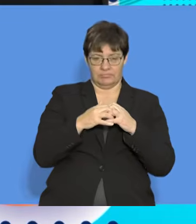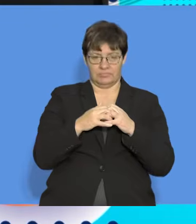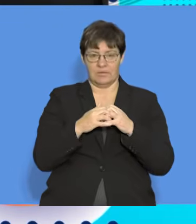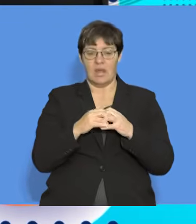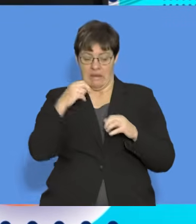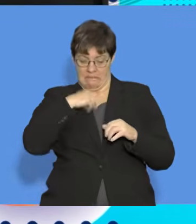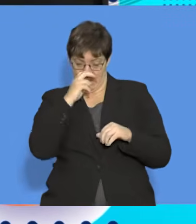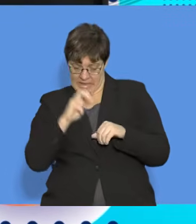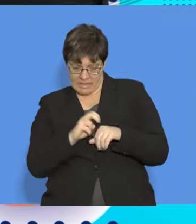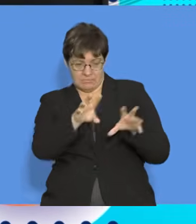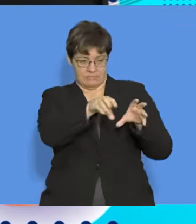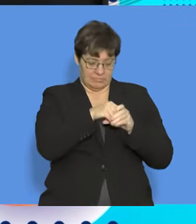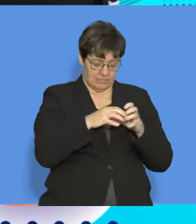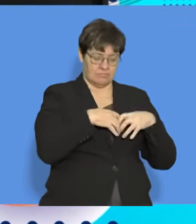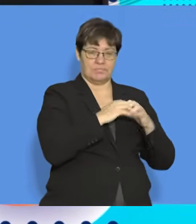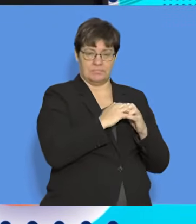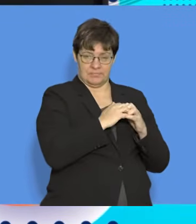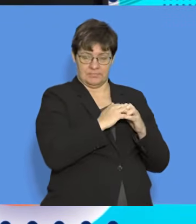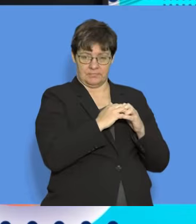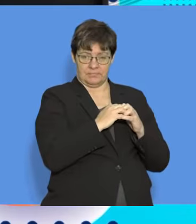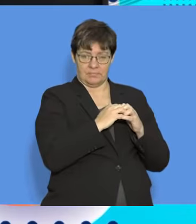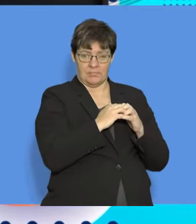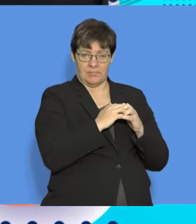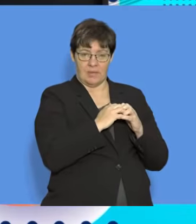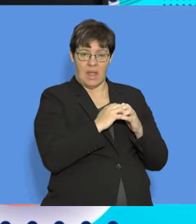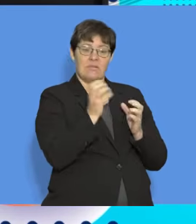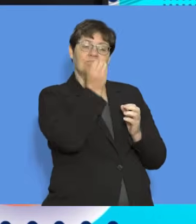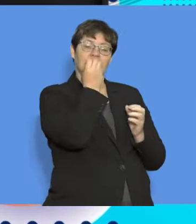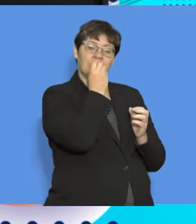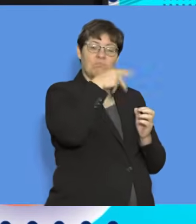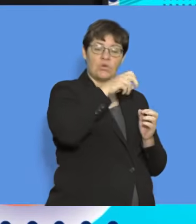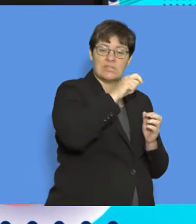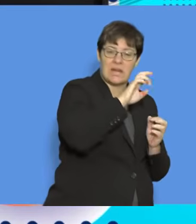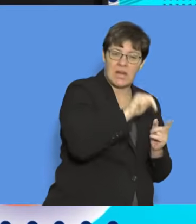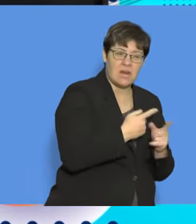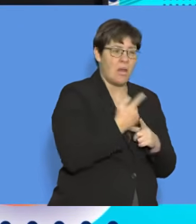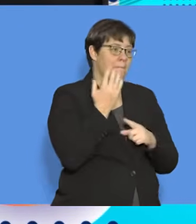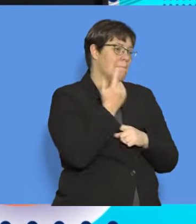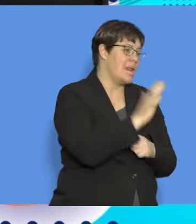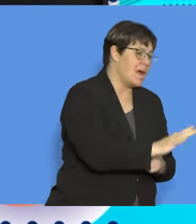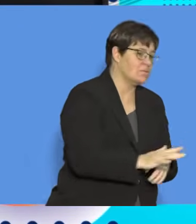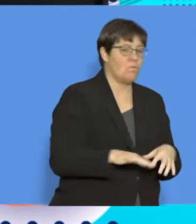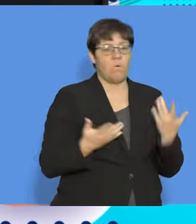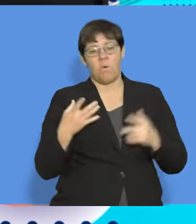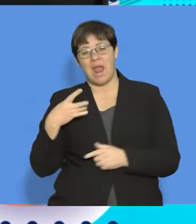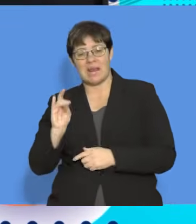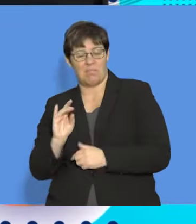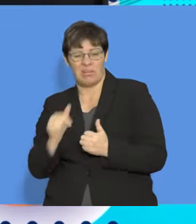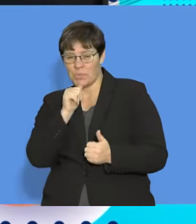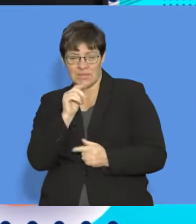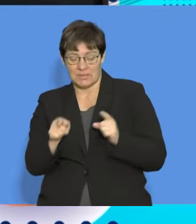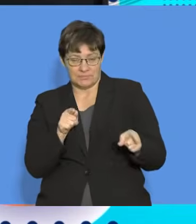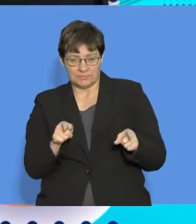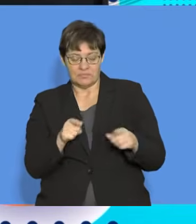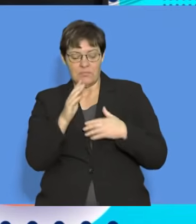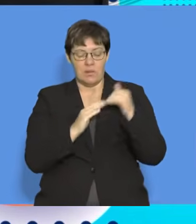what the body needs. And remember that, guys, when you consume a protein, whether it's a plant protein or an animal protein,